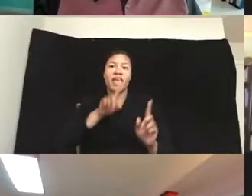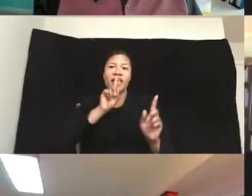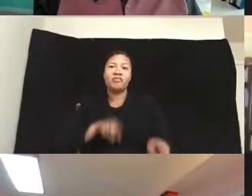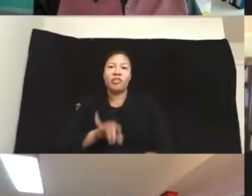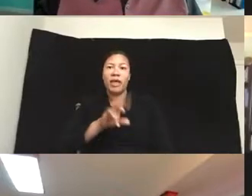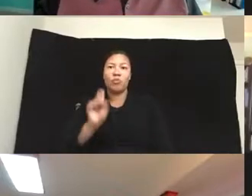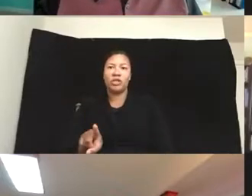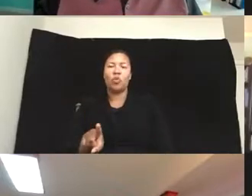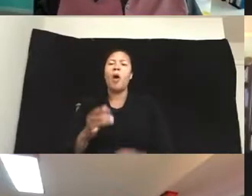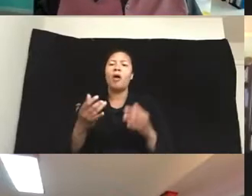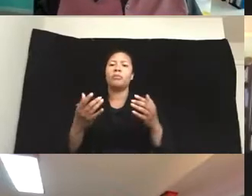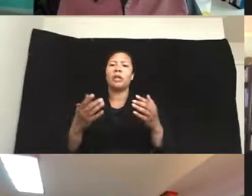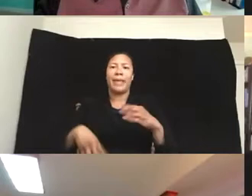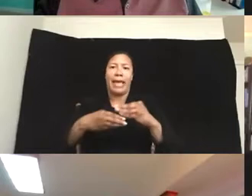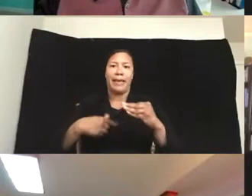let me just say that